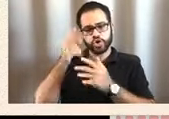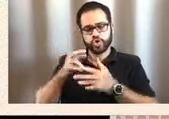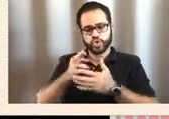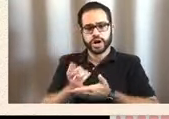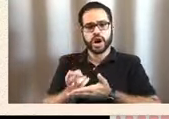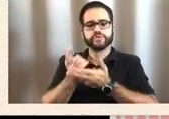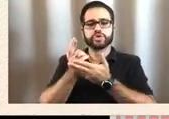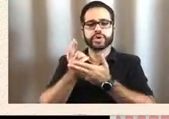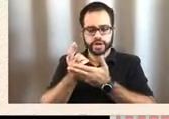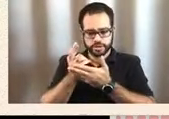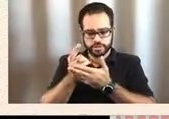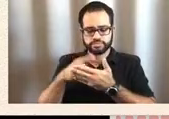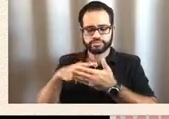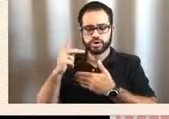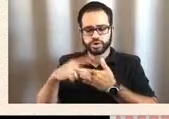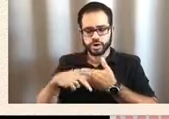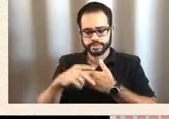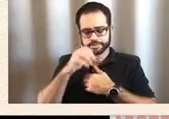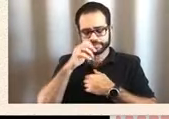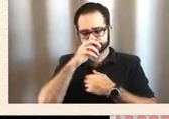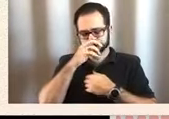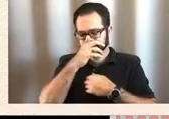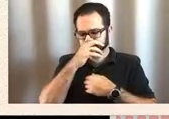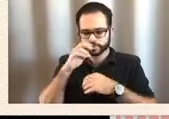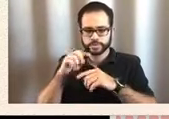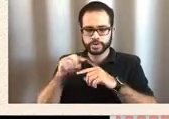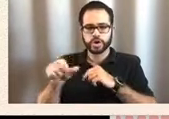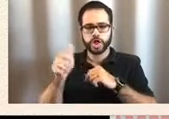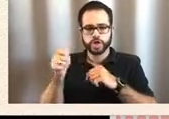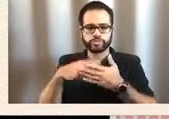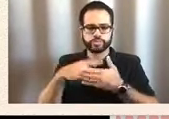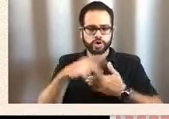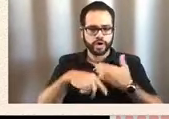as their robotics rehabilitation program.